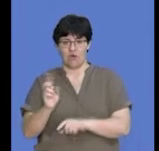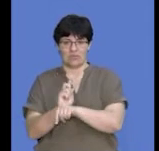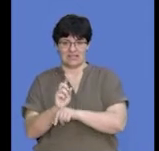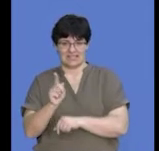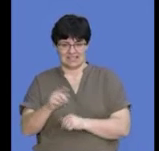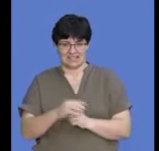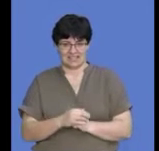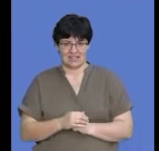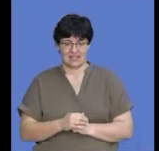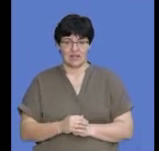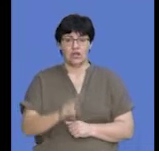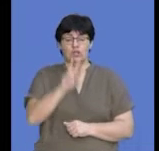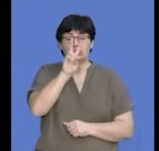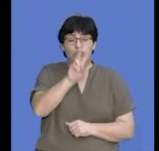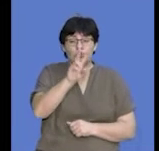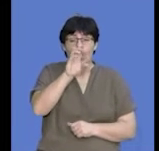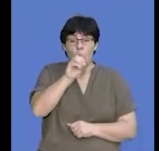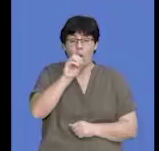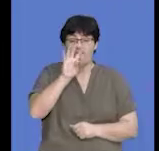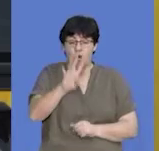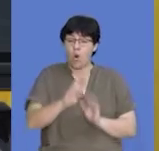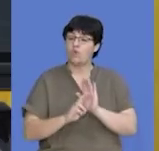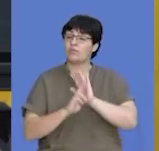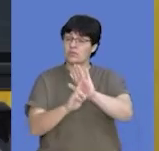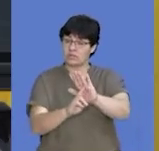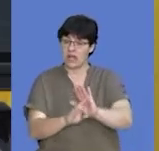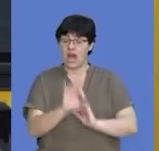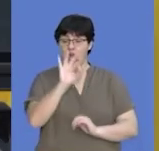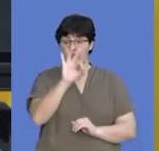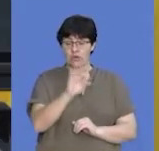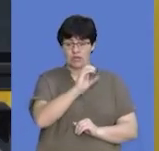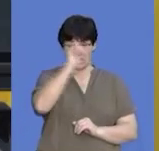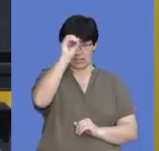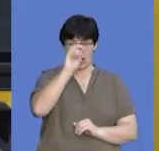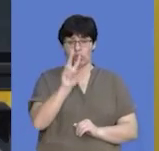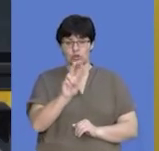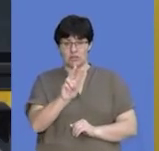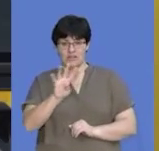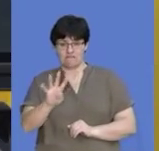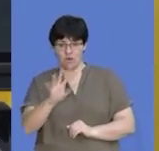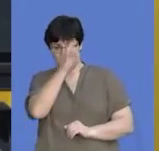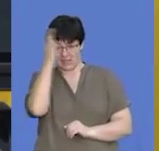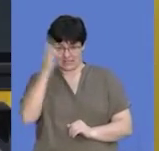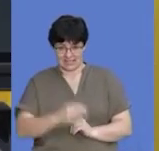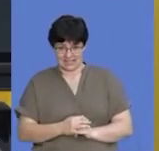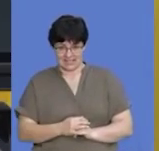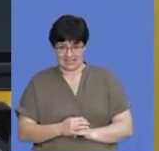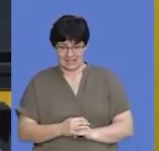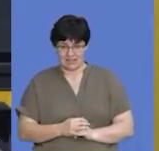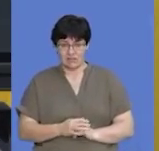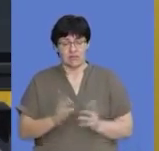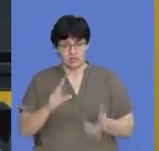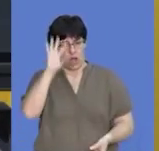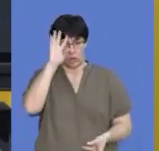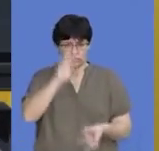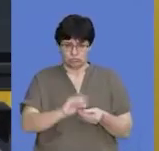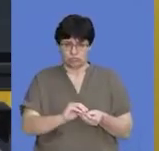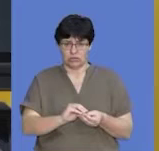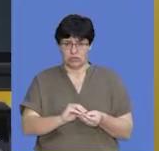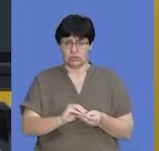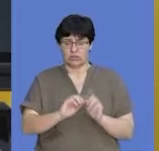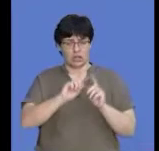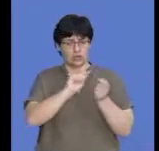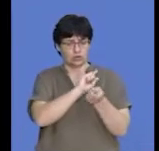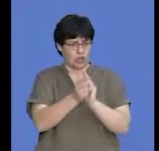So 204 minutes represents 3 degrees and 24 minutes. But that's only the total change. Let's